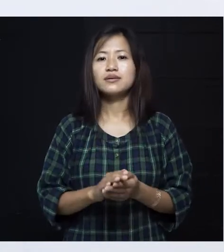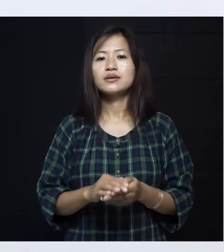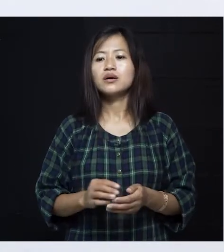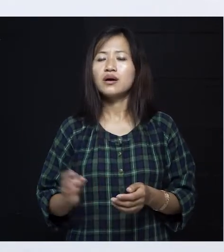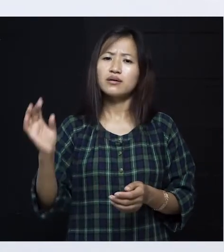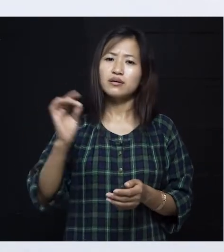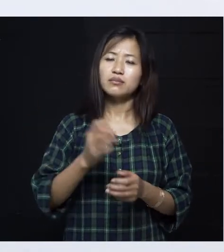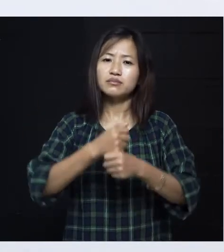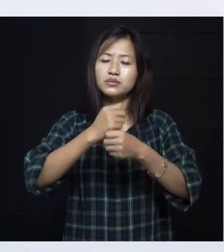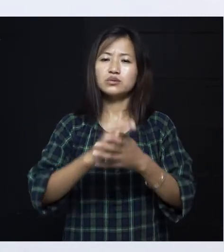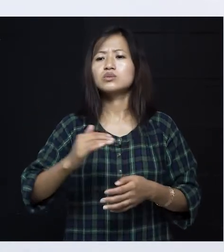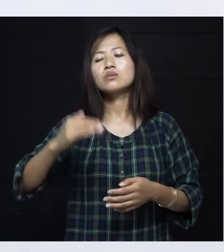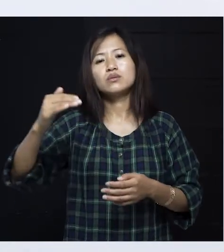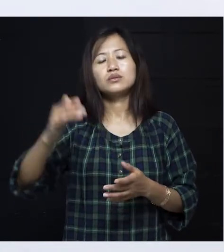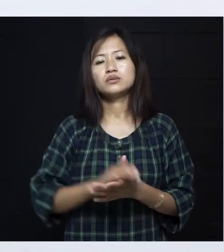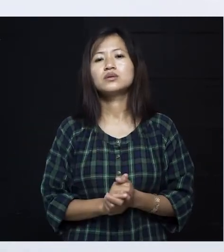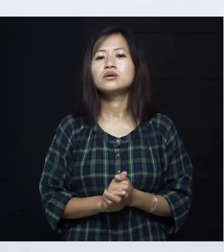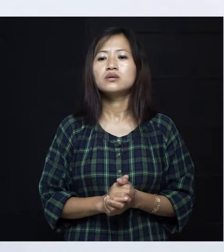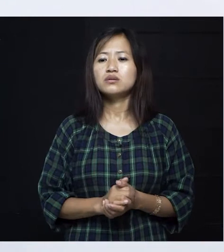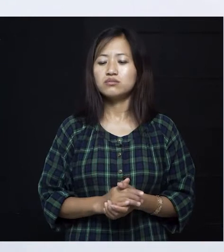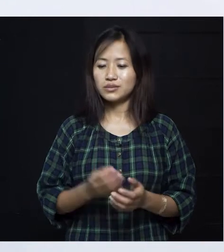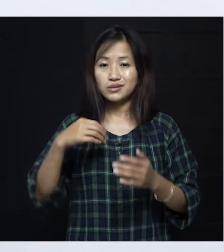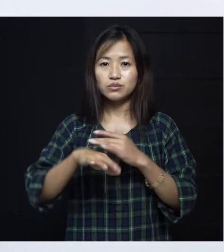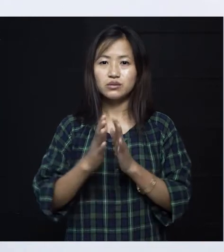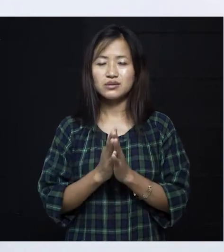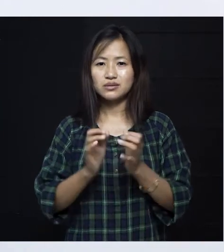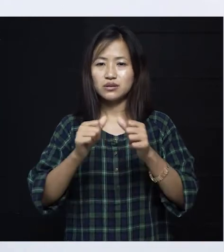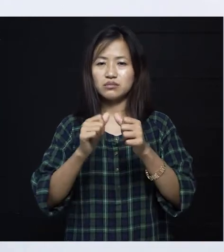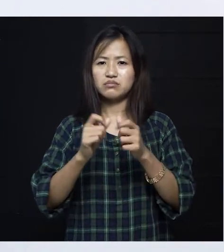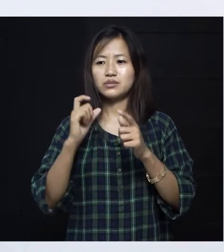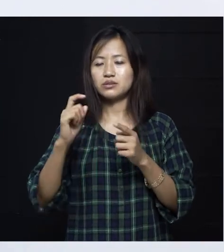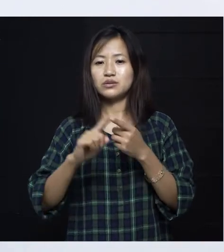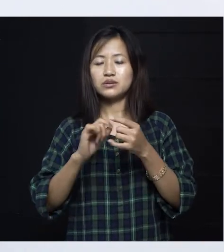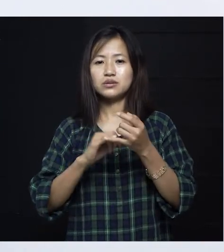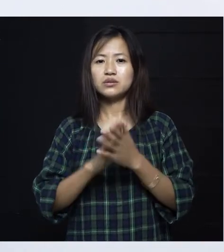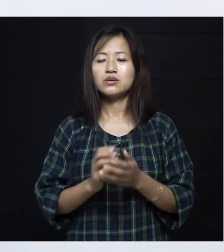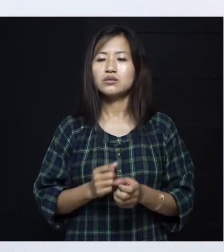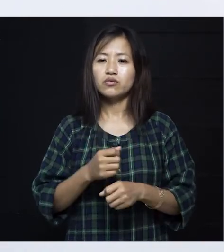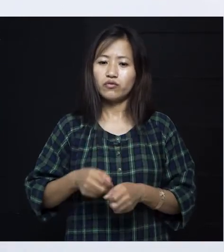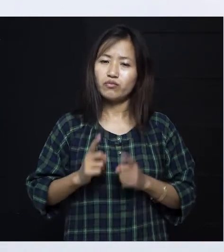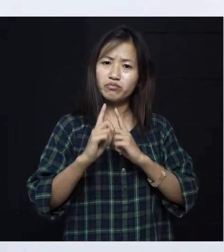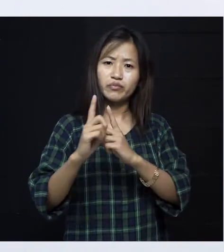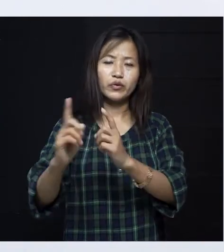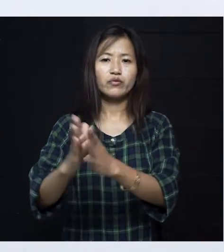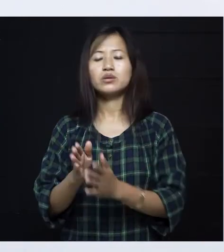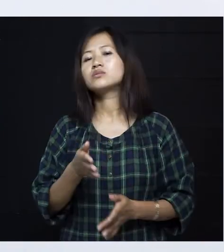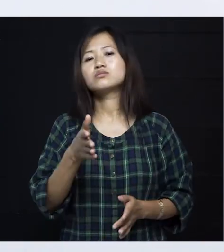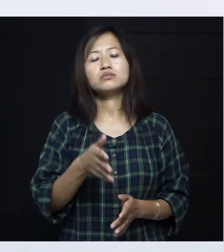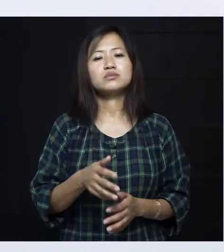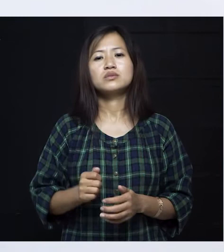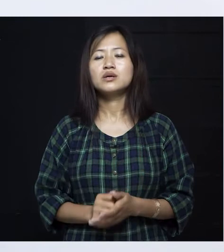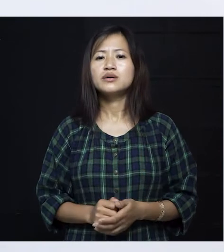or repaired and so on. And that is why it becomes inaccessible. Okay, the people, they cannot travel on this. Mainly to do with,